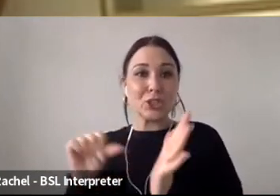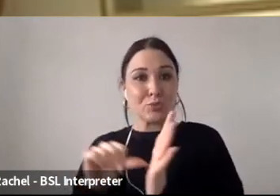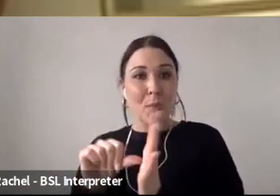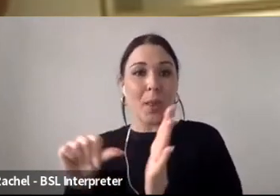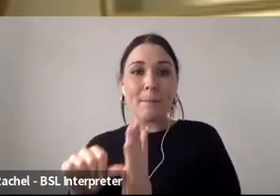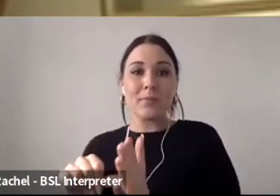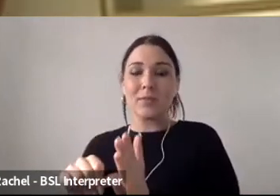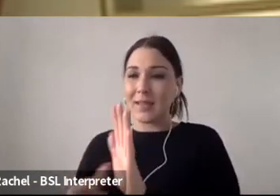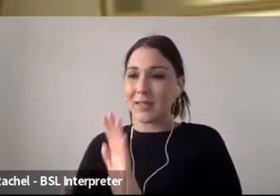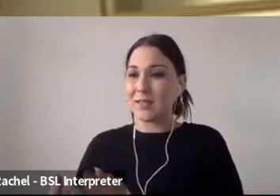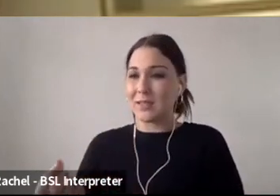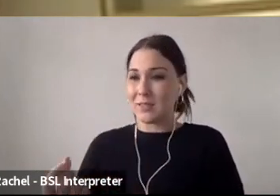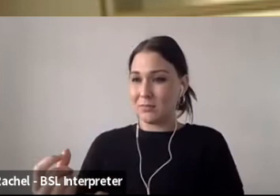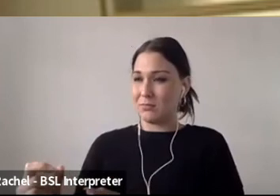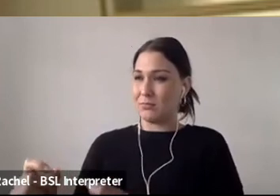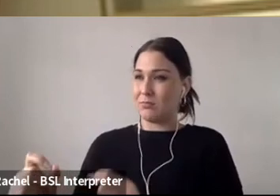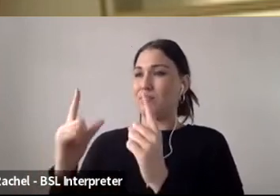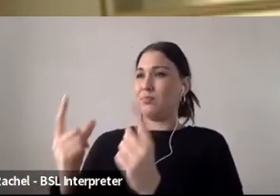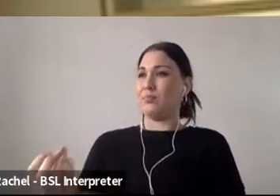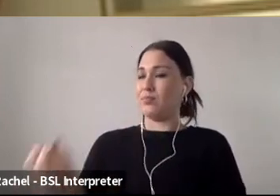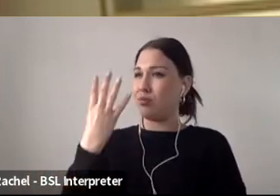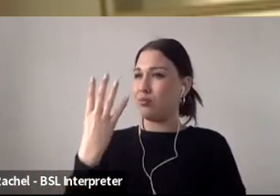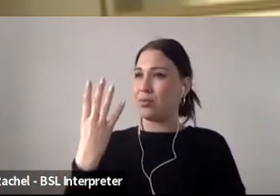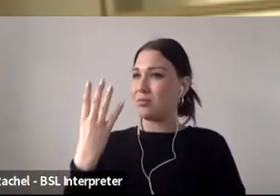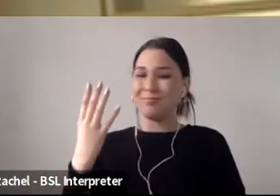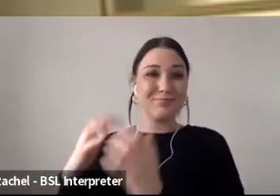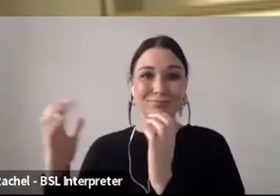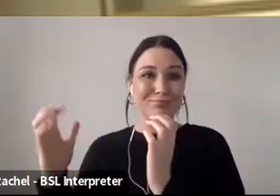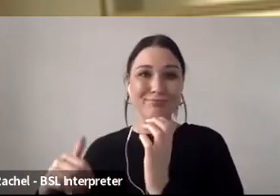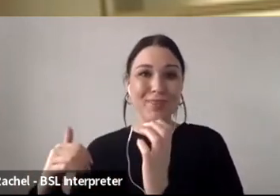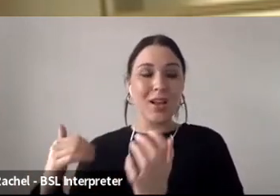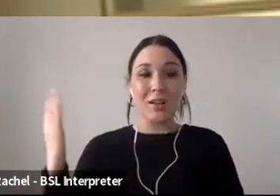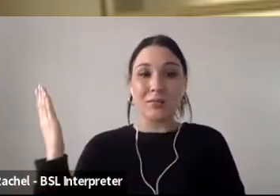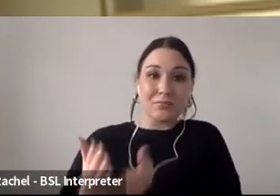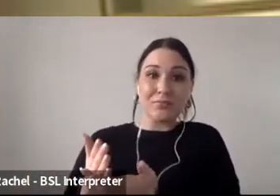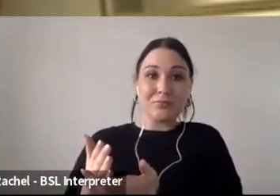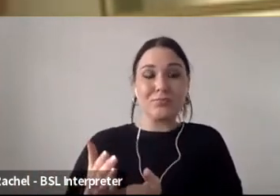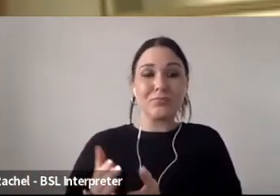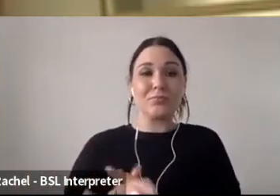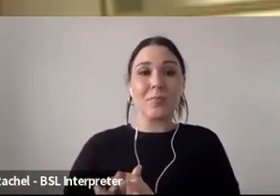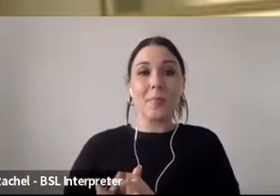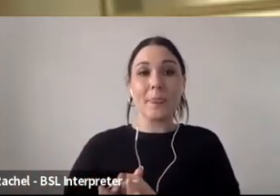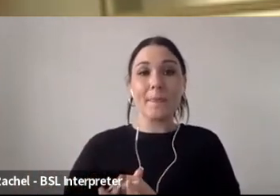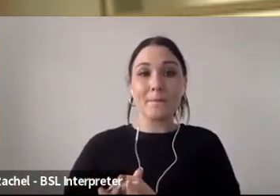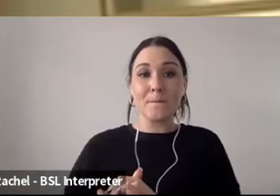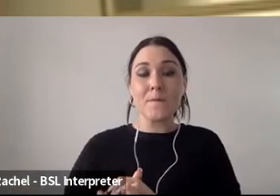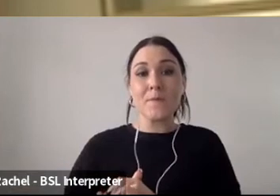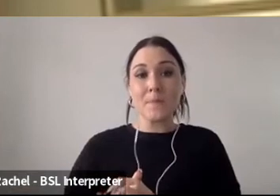at the same time, it helped my speech because I'm trying to improve my speech by looking at the caption. But it's more real